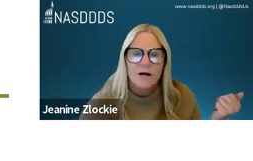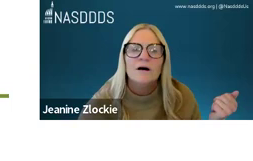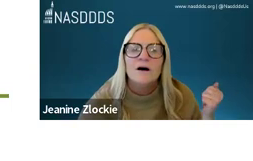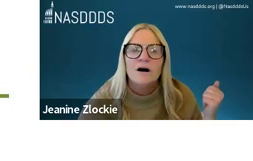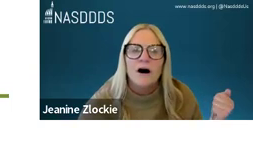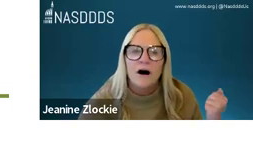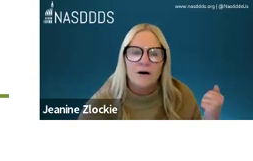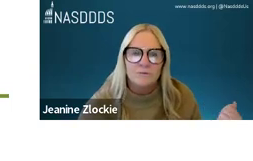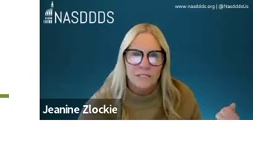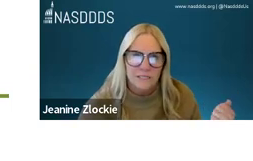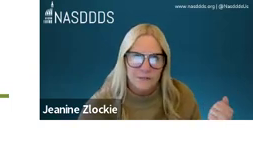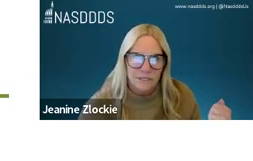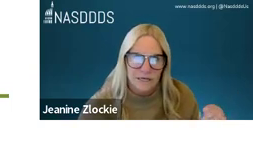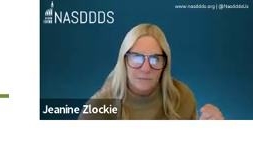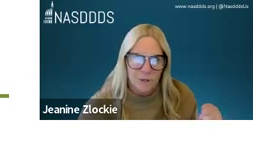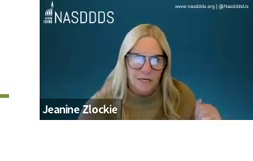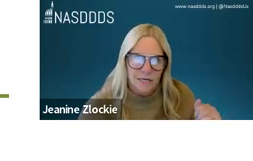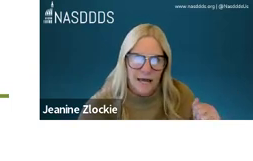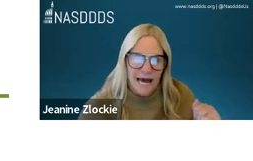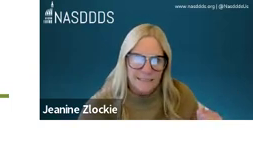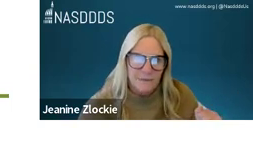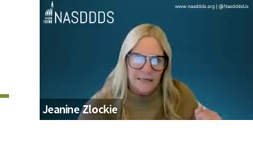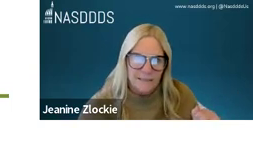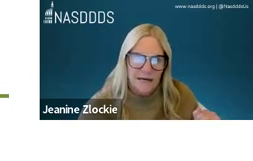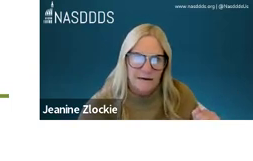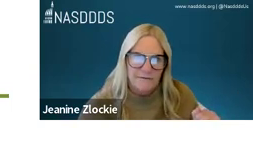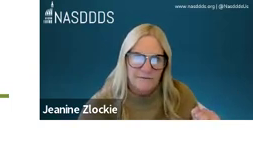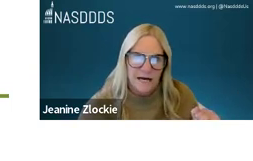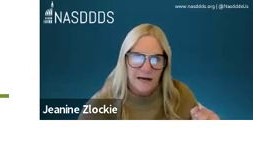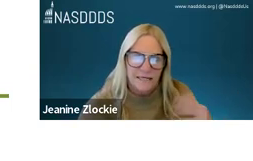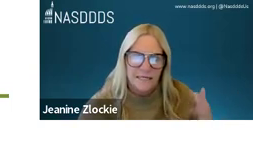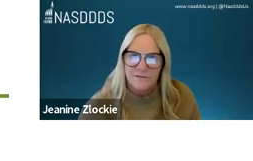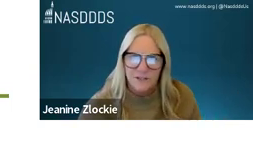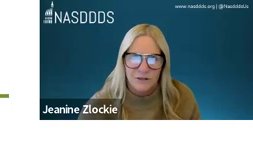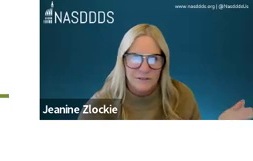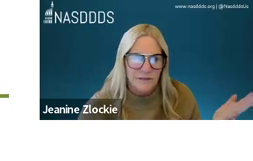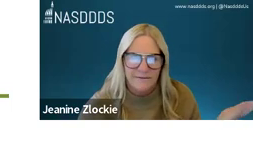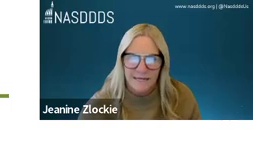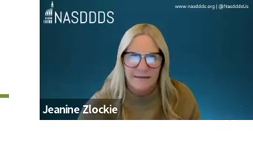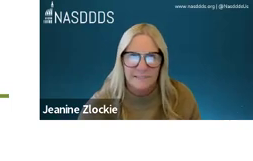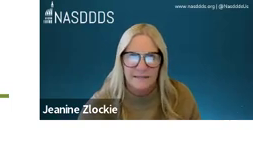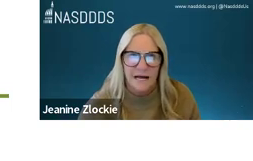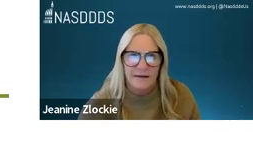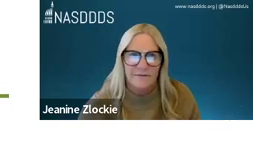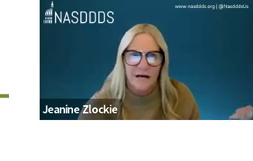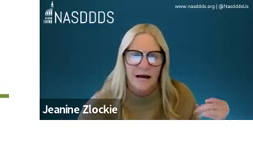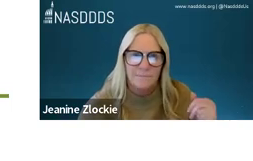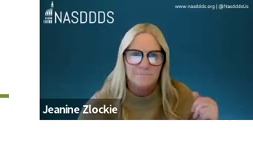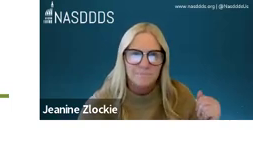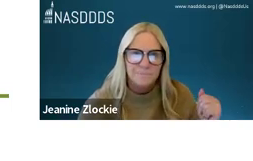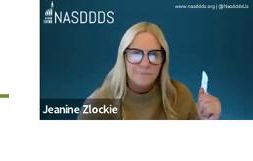So all really, really important aspects of individuals having an everyday